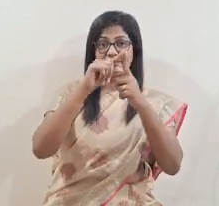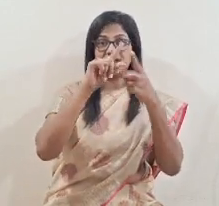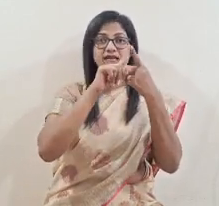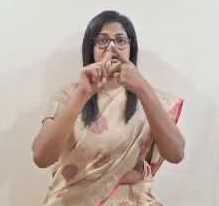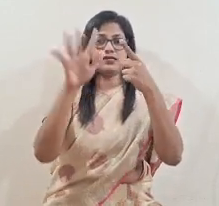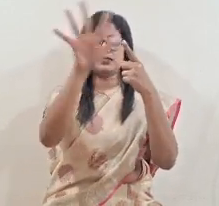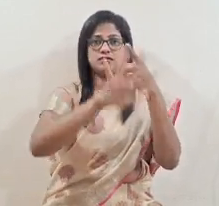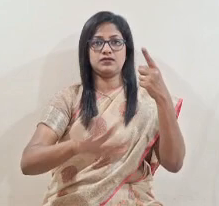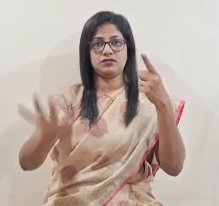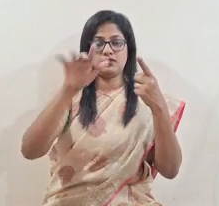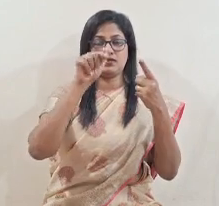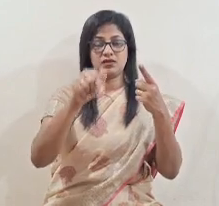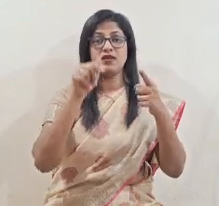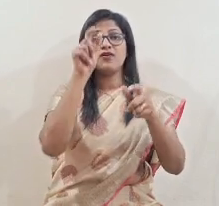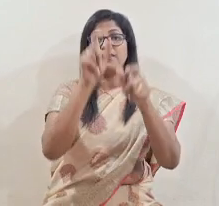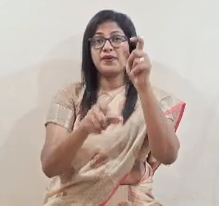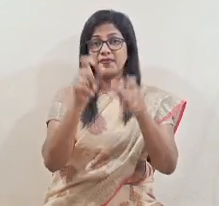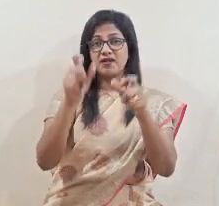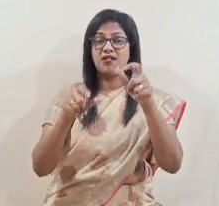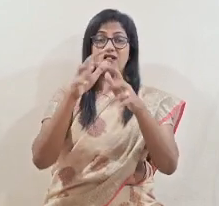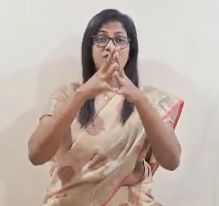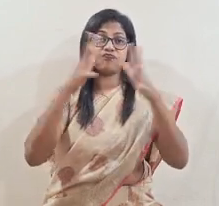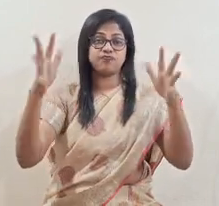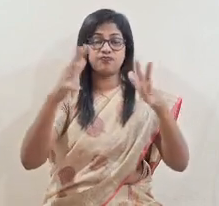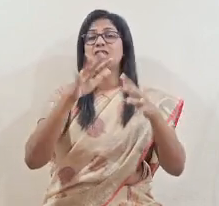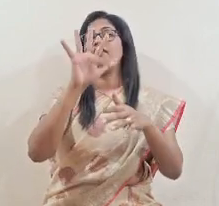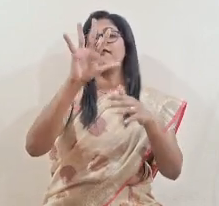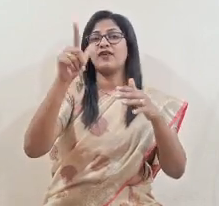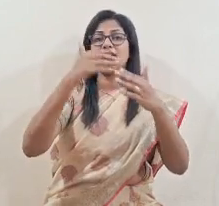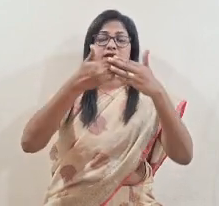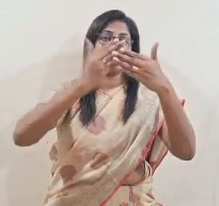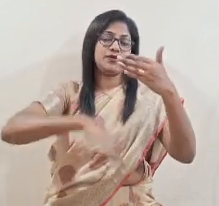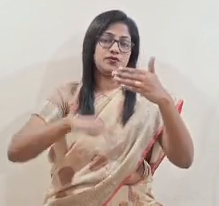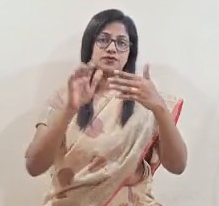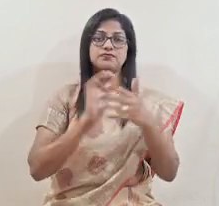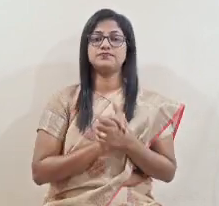MP, with population less than 5 lakhs and